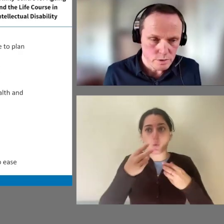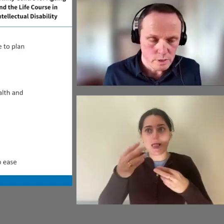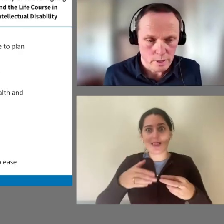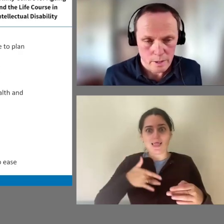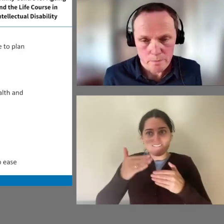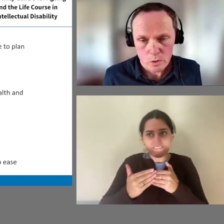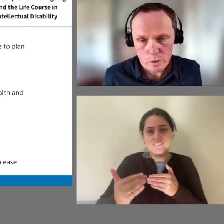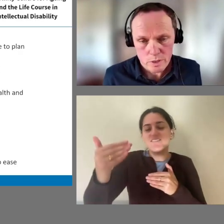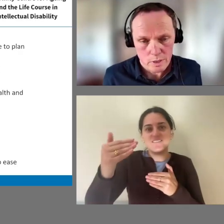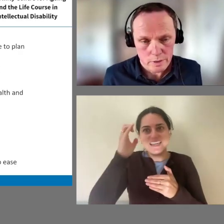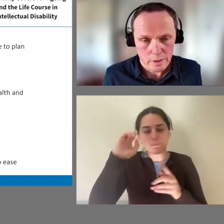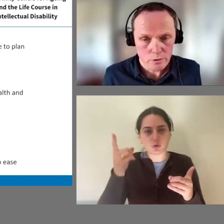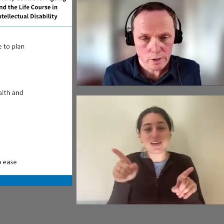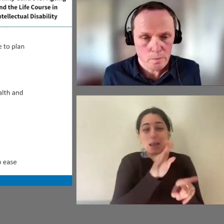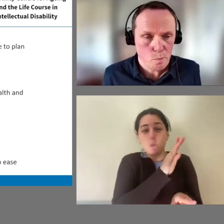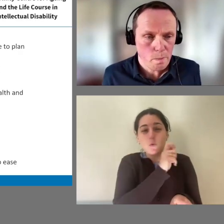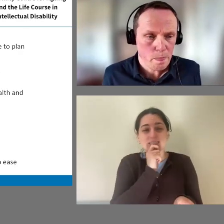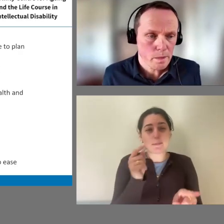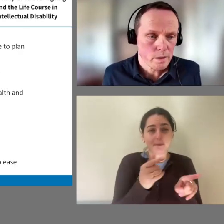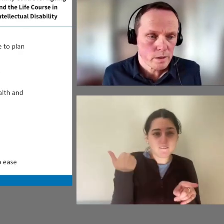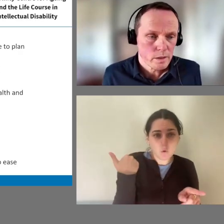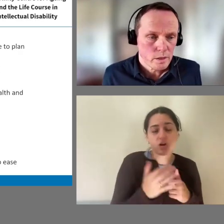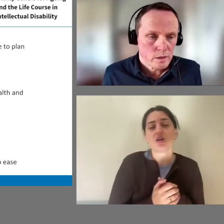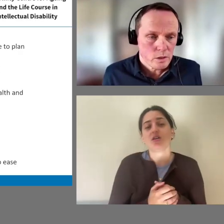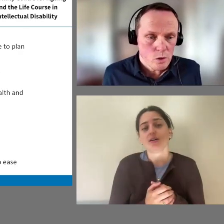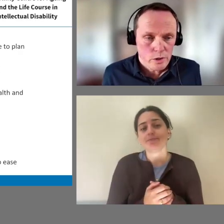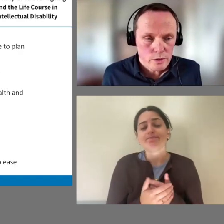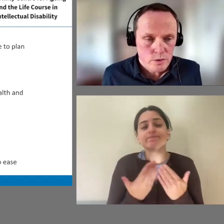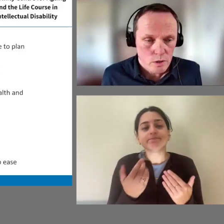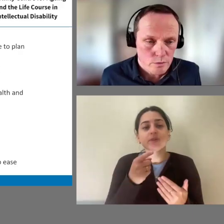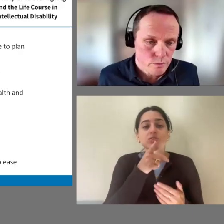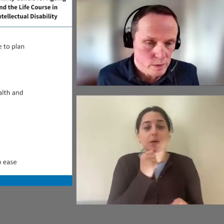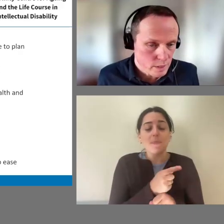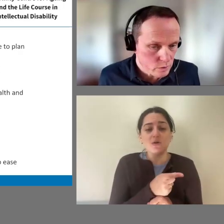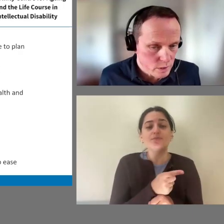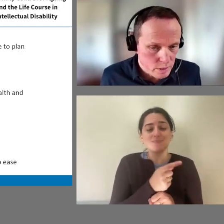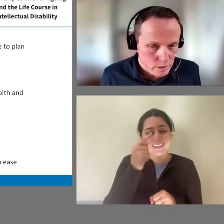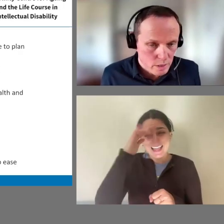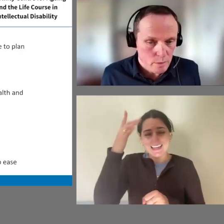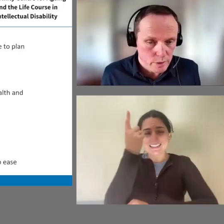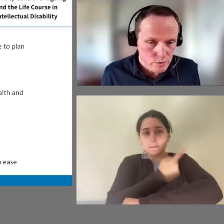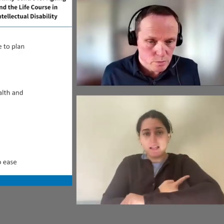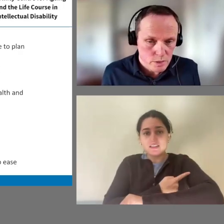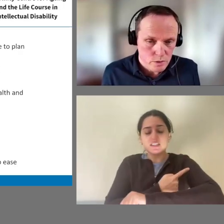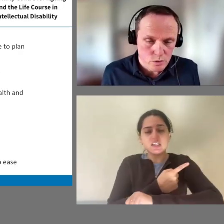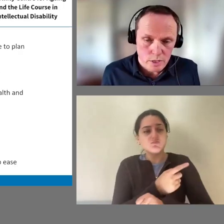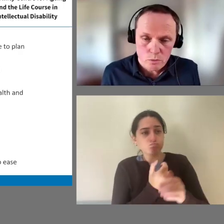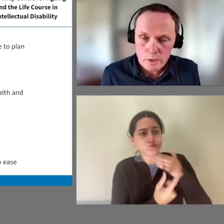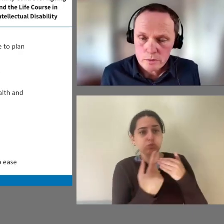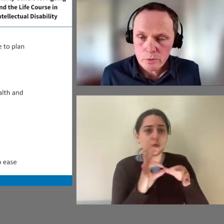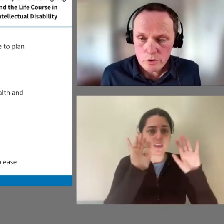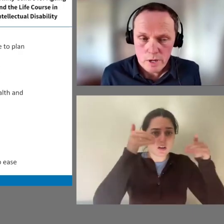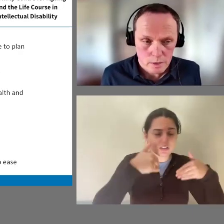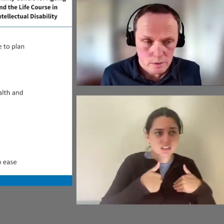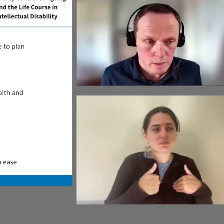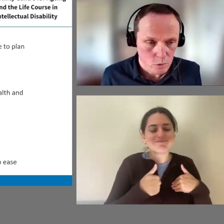the reasons that Louise highlighted earlier on. The co-occurrence of intellectual disability appears to be associated